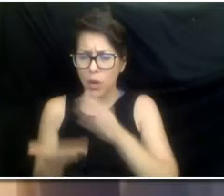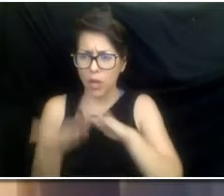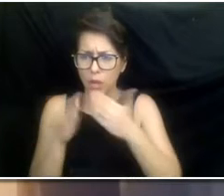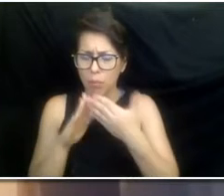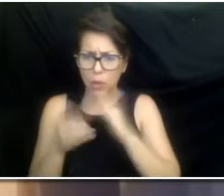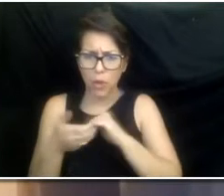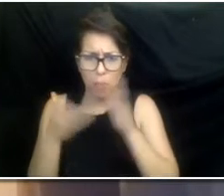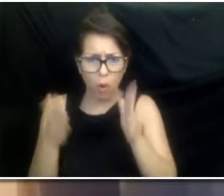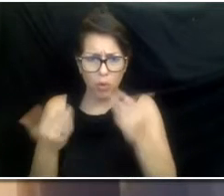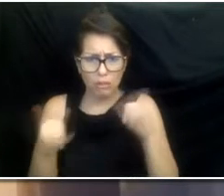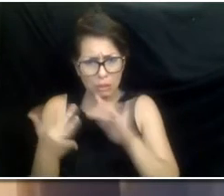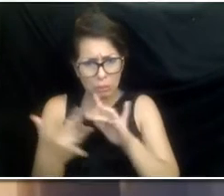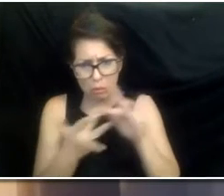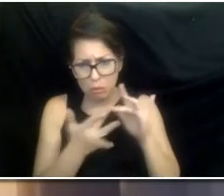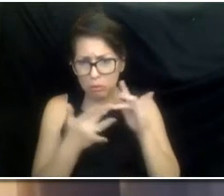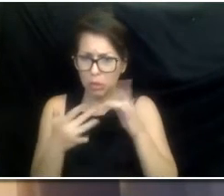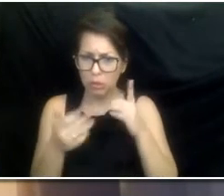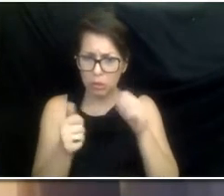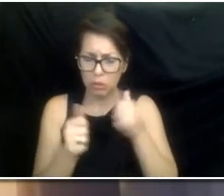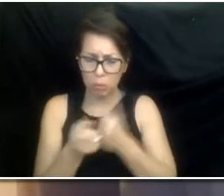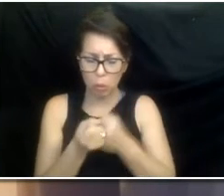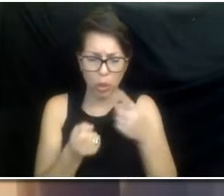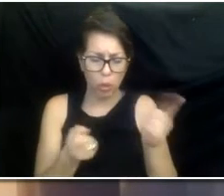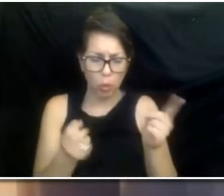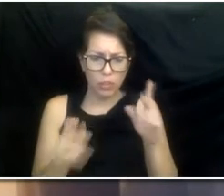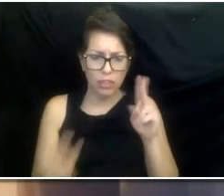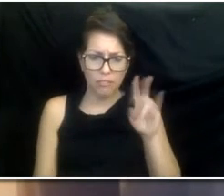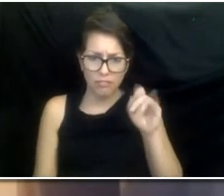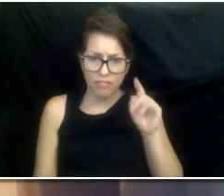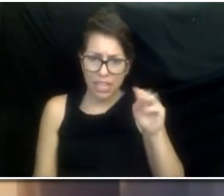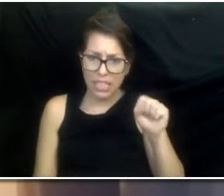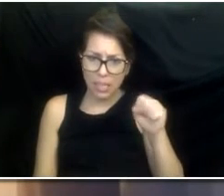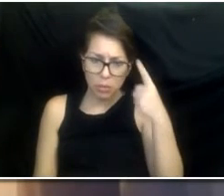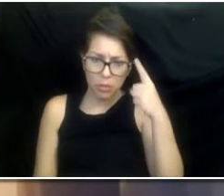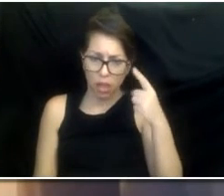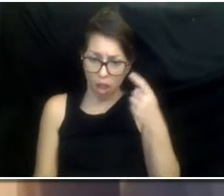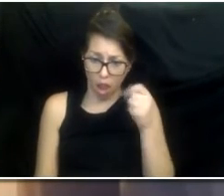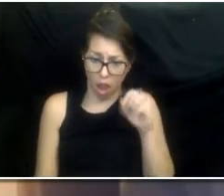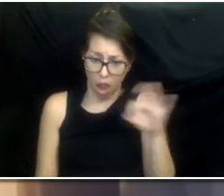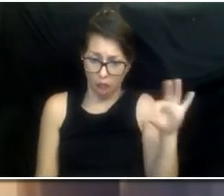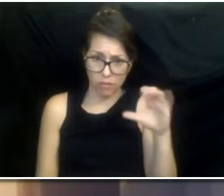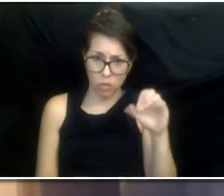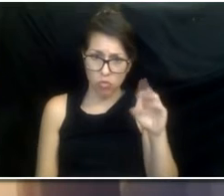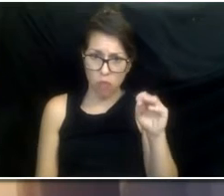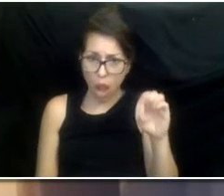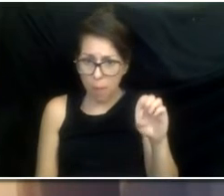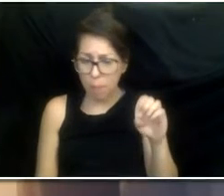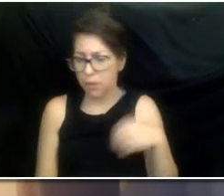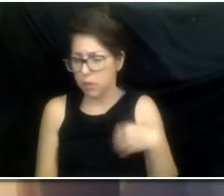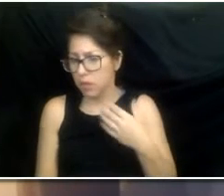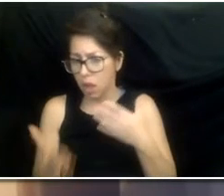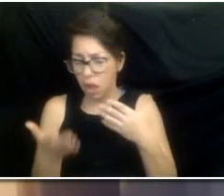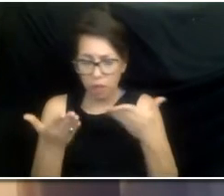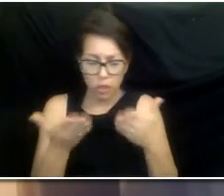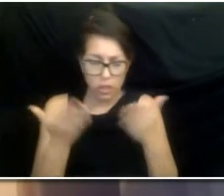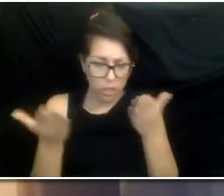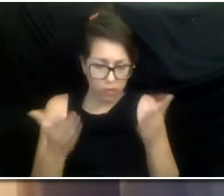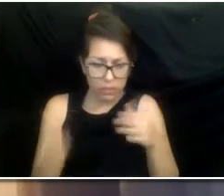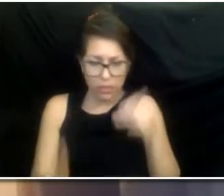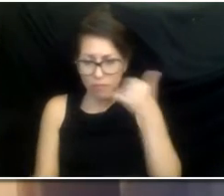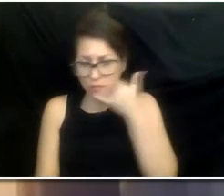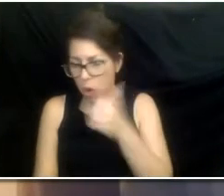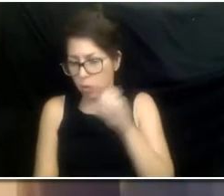locations um we're still offering evidence-based mental health counseling to survivors over the phone we're helping victims obtain order of protection through